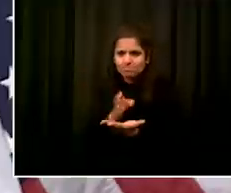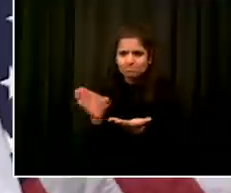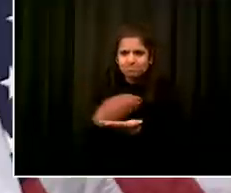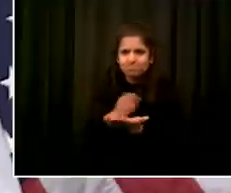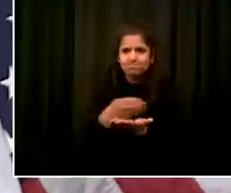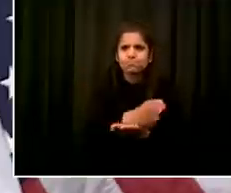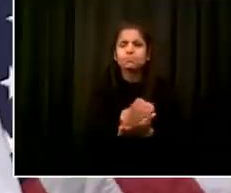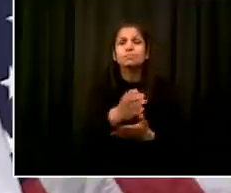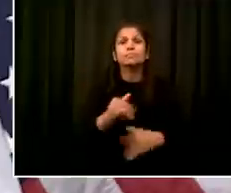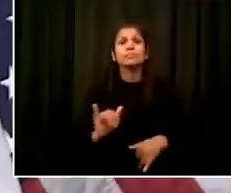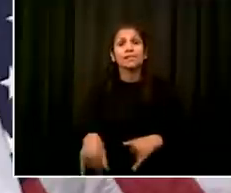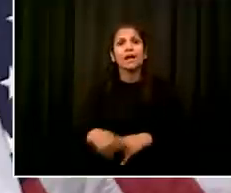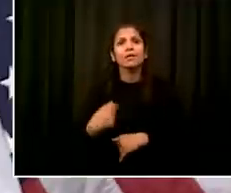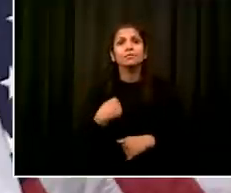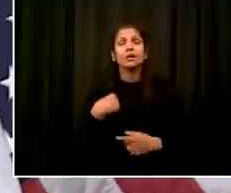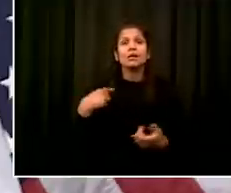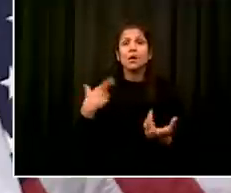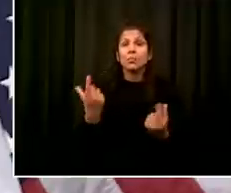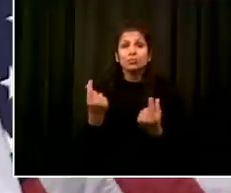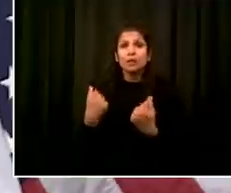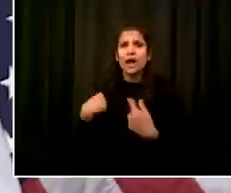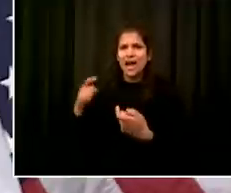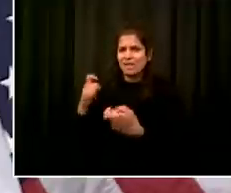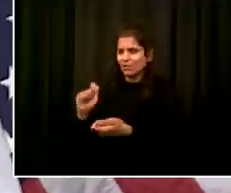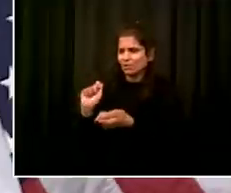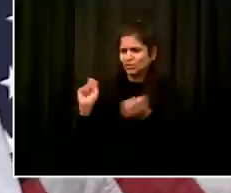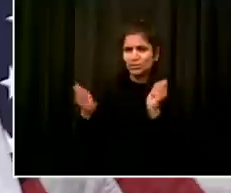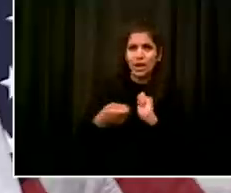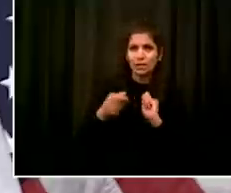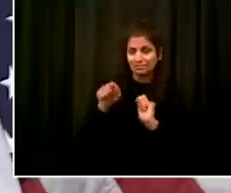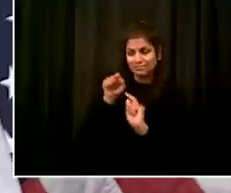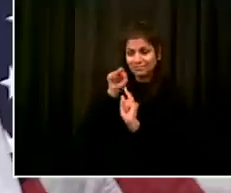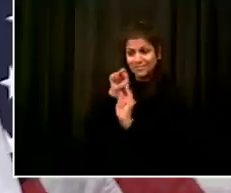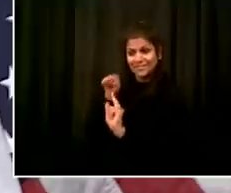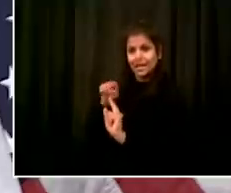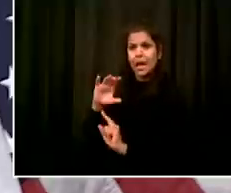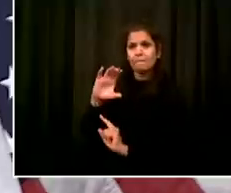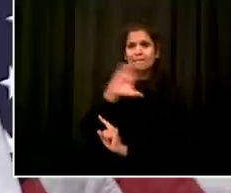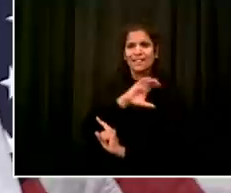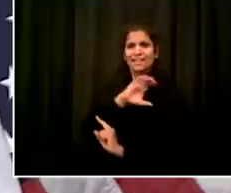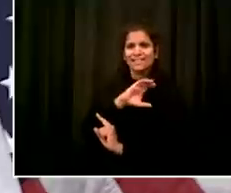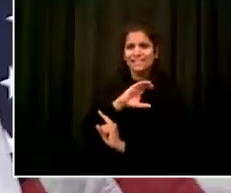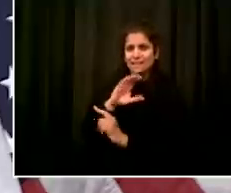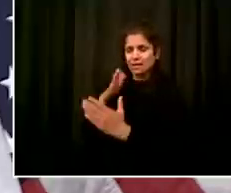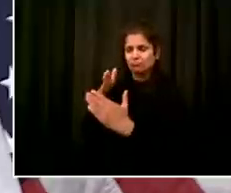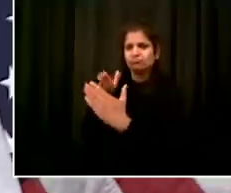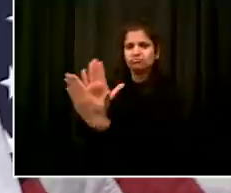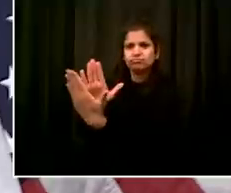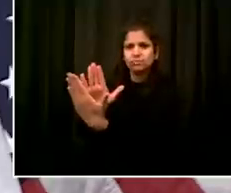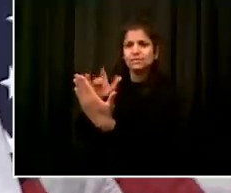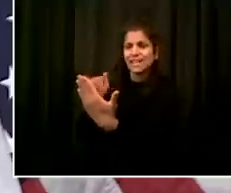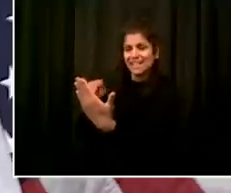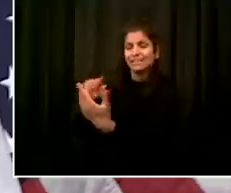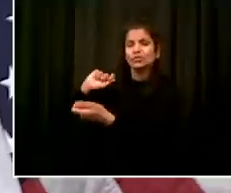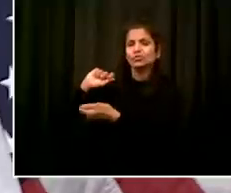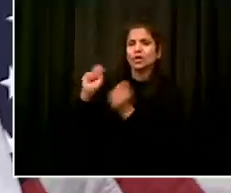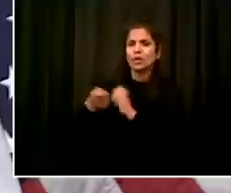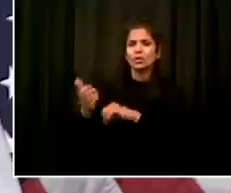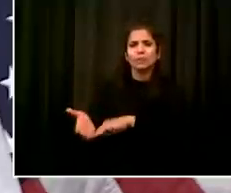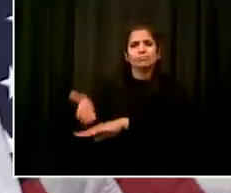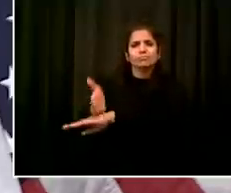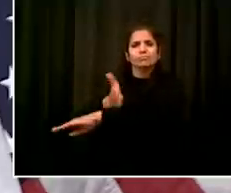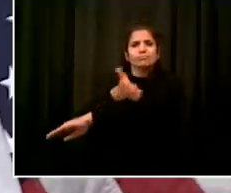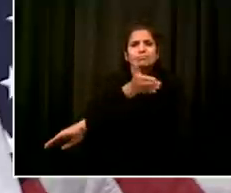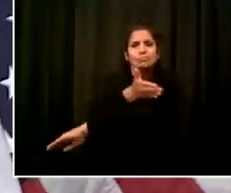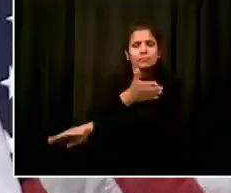will be transparency, that there will be actual discipline and consequences when someone does something wrong, and it will be swift. We need to make